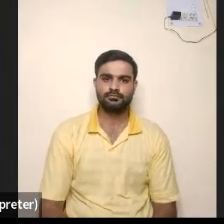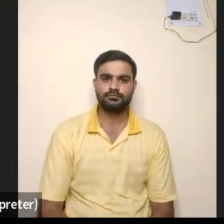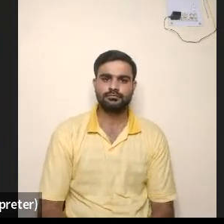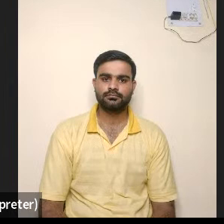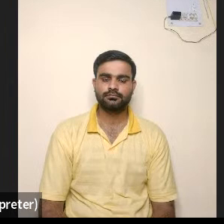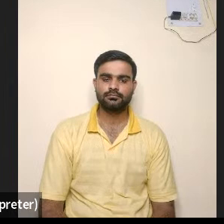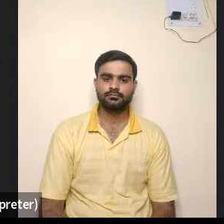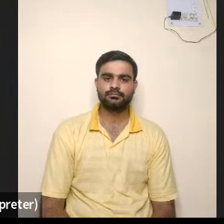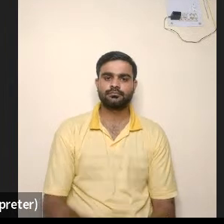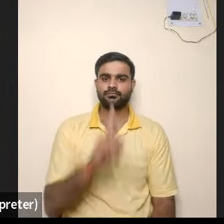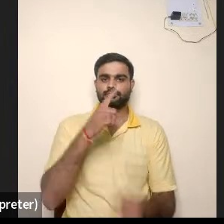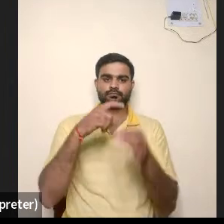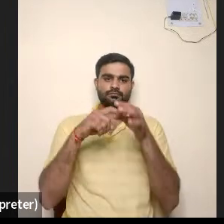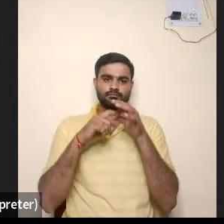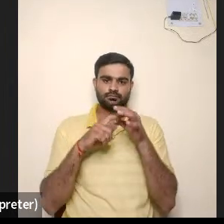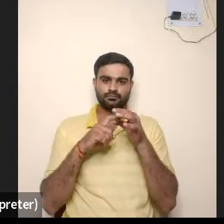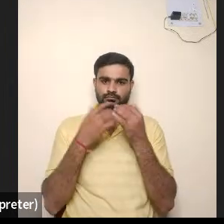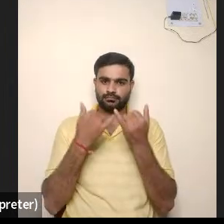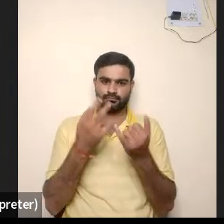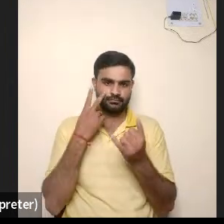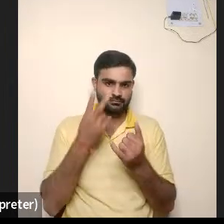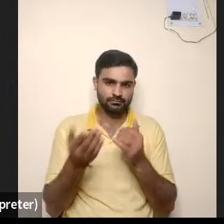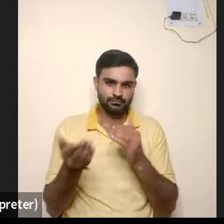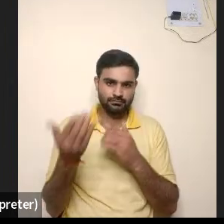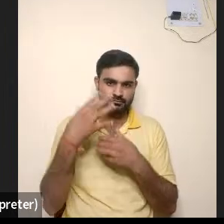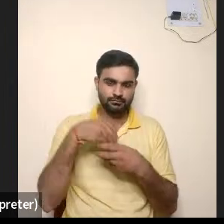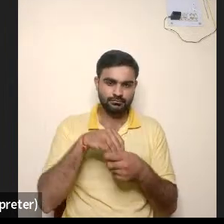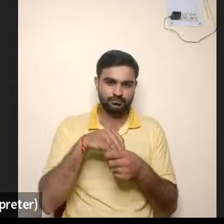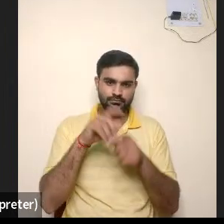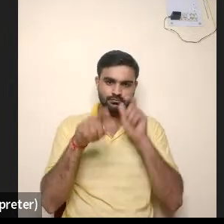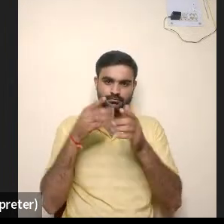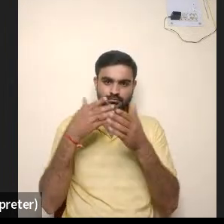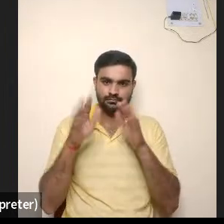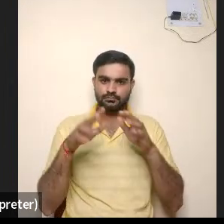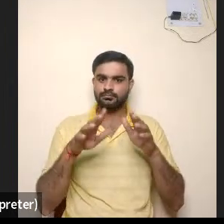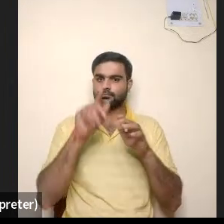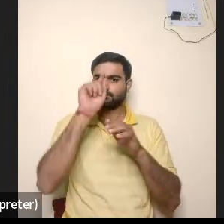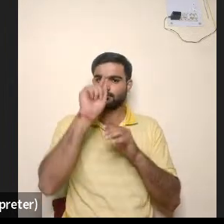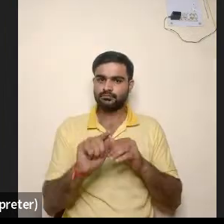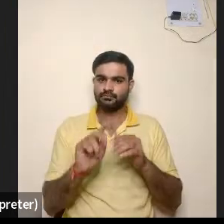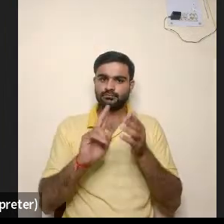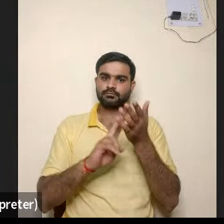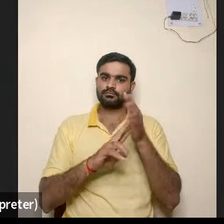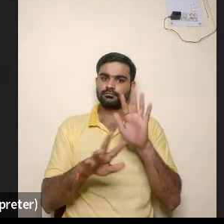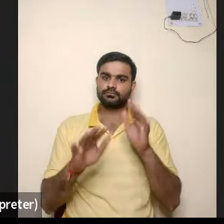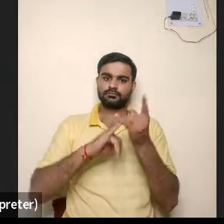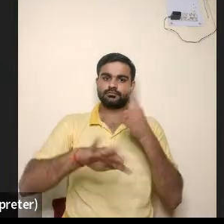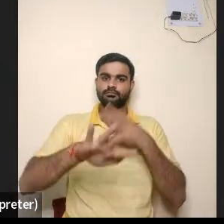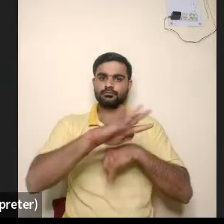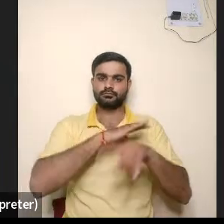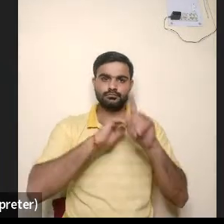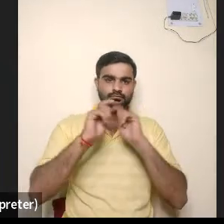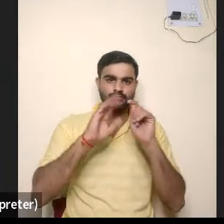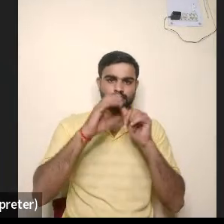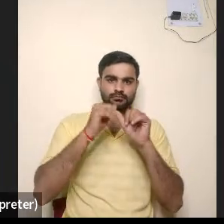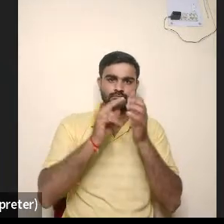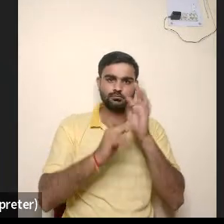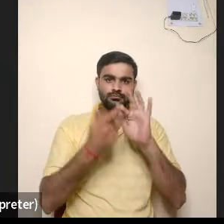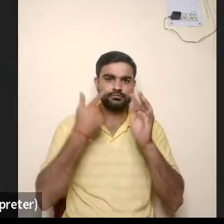There is one question just now it has come in on whether there are guidelines of this nature for social media content